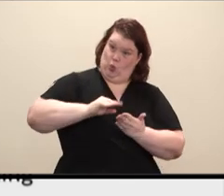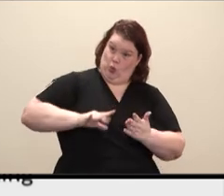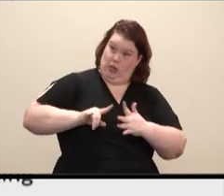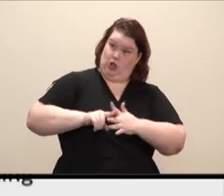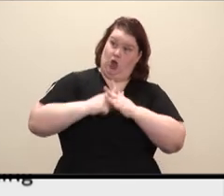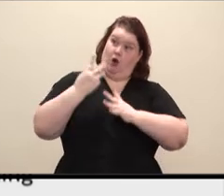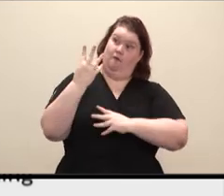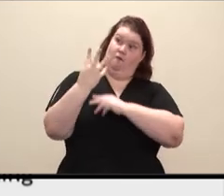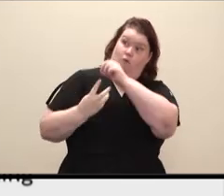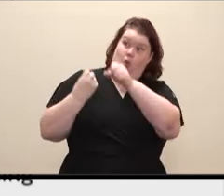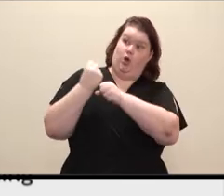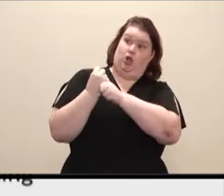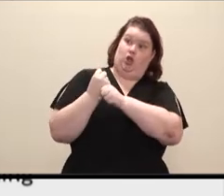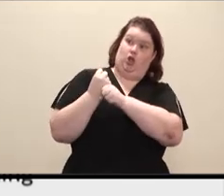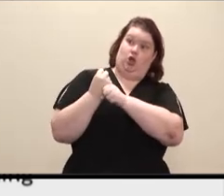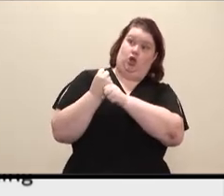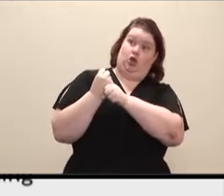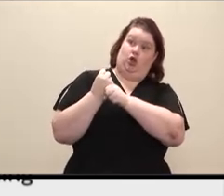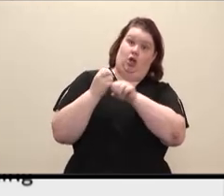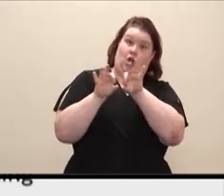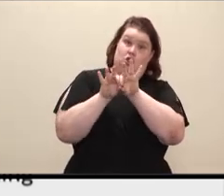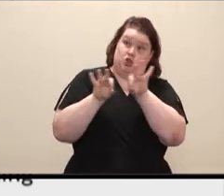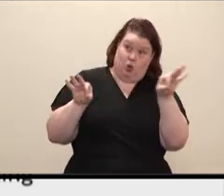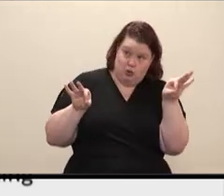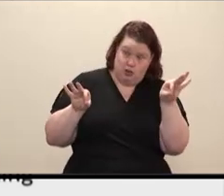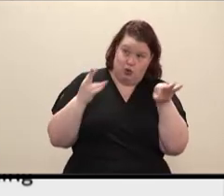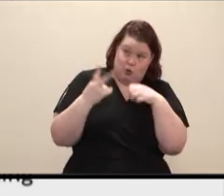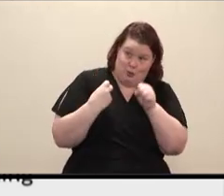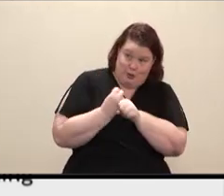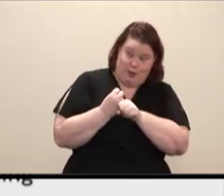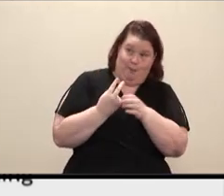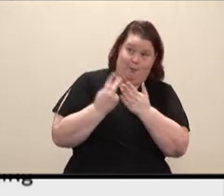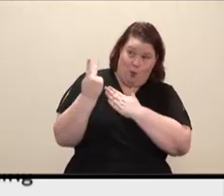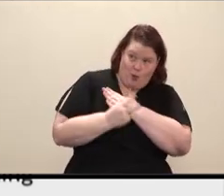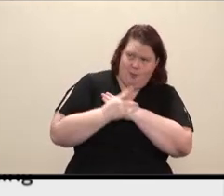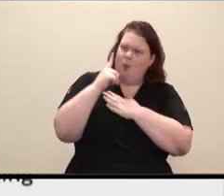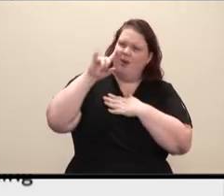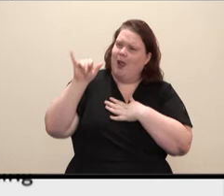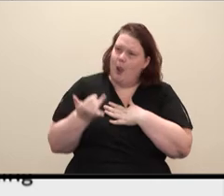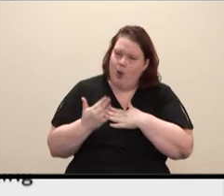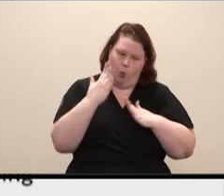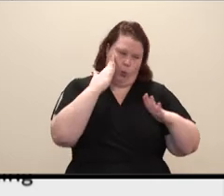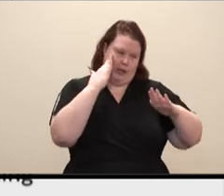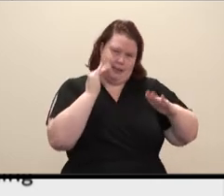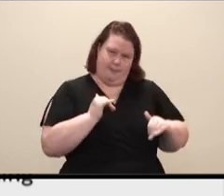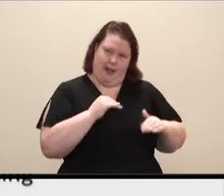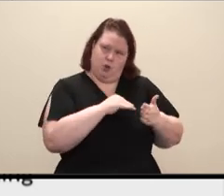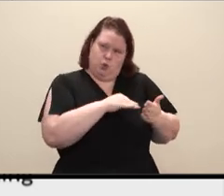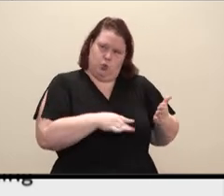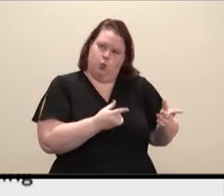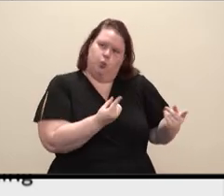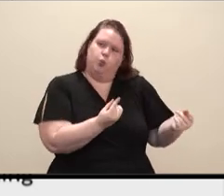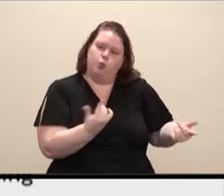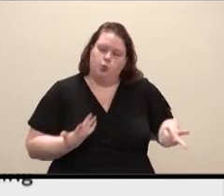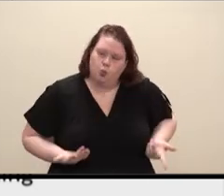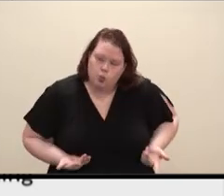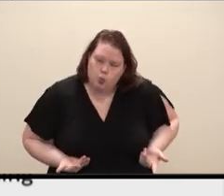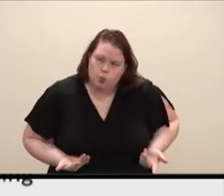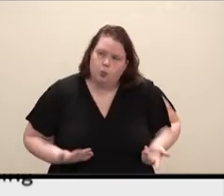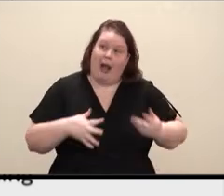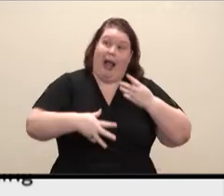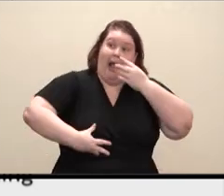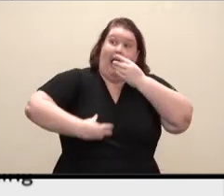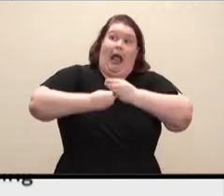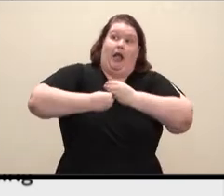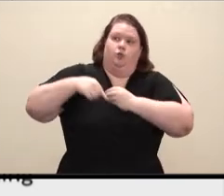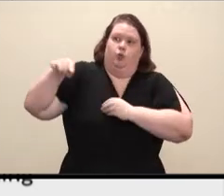a four-year associate's degree program. What does that look like? What do we expect of your child? What is it are the extra